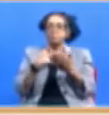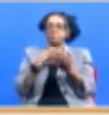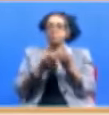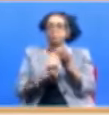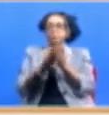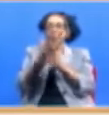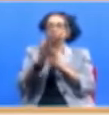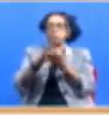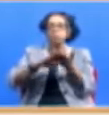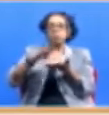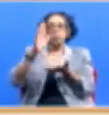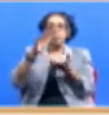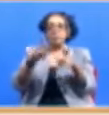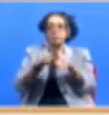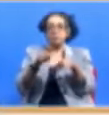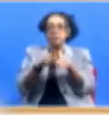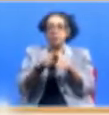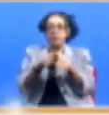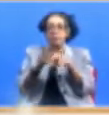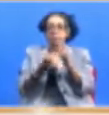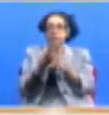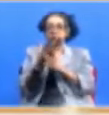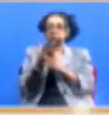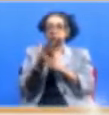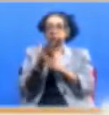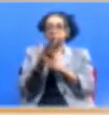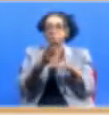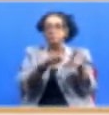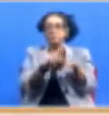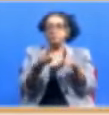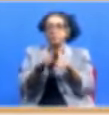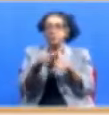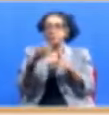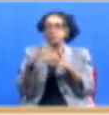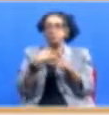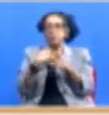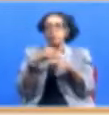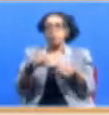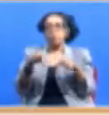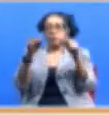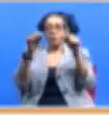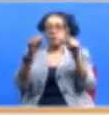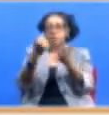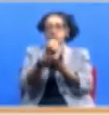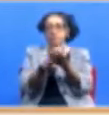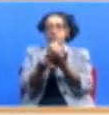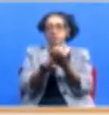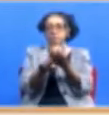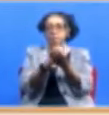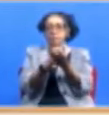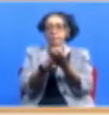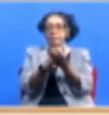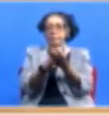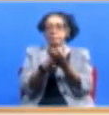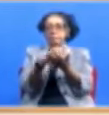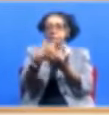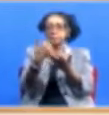production and productivity, to increase our quality of coffee,